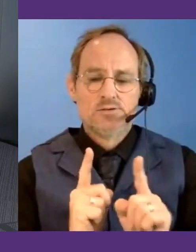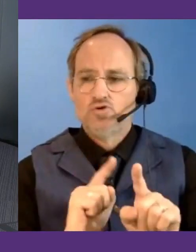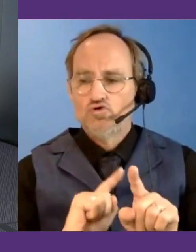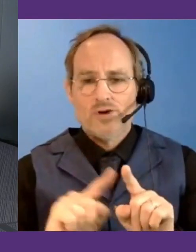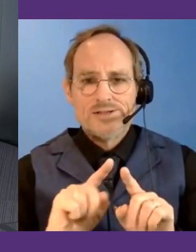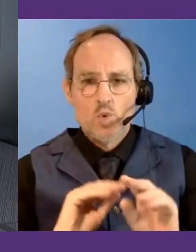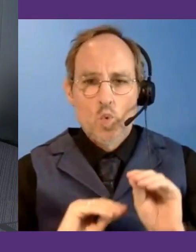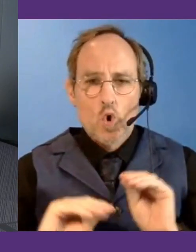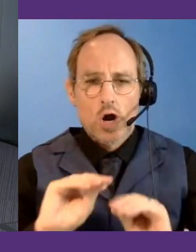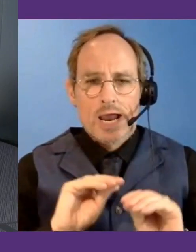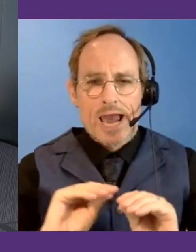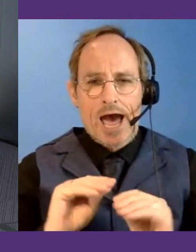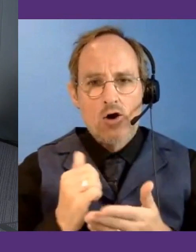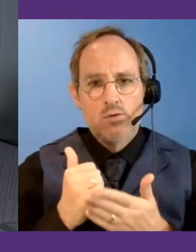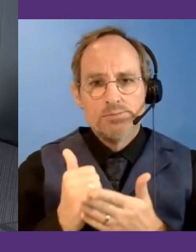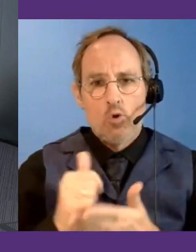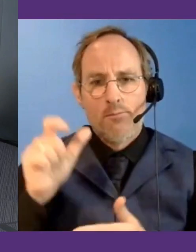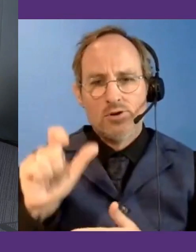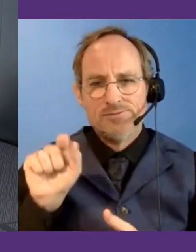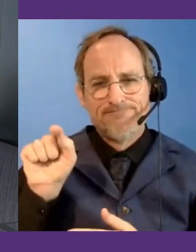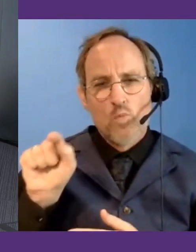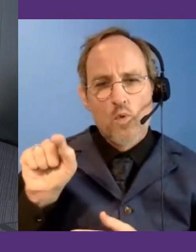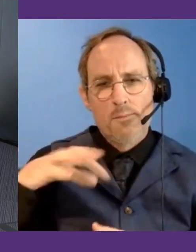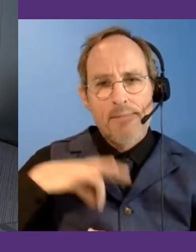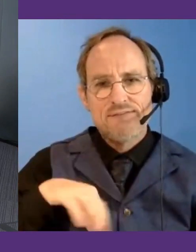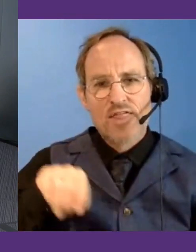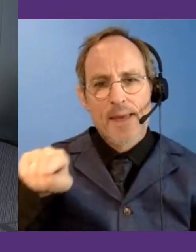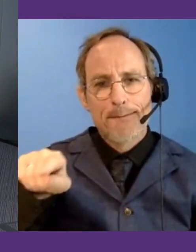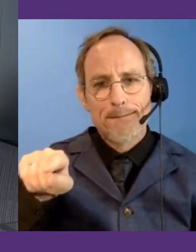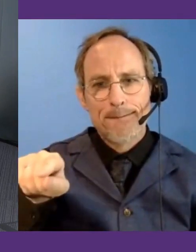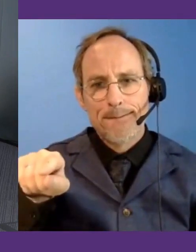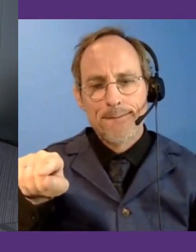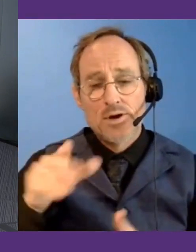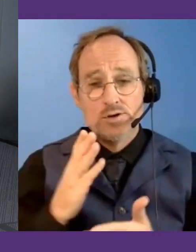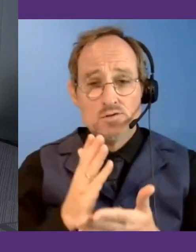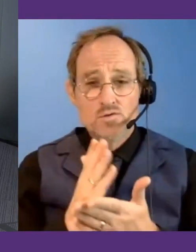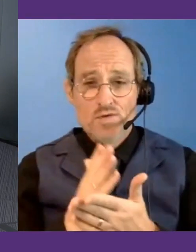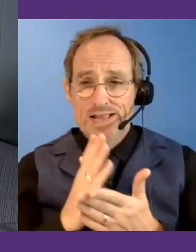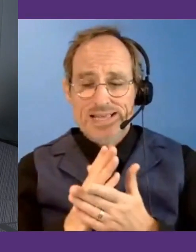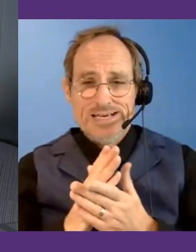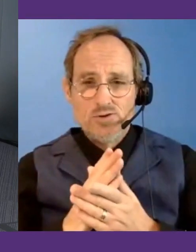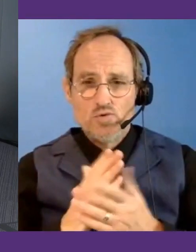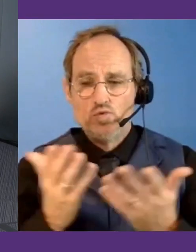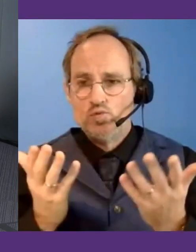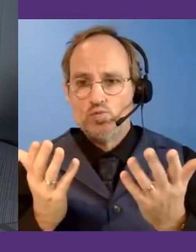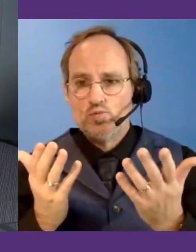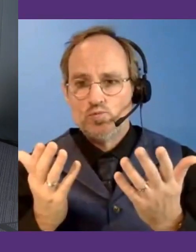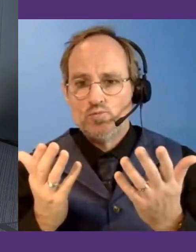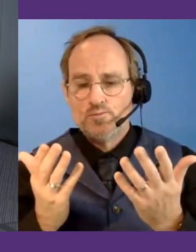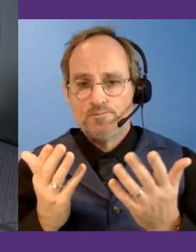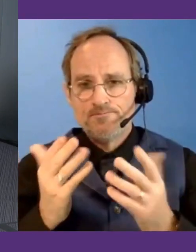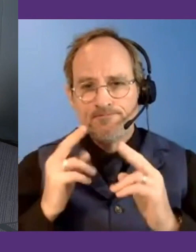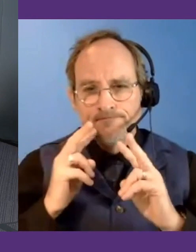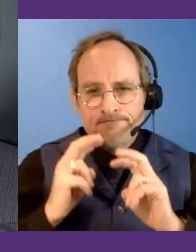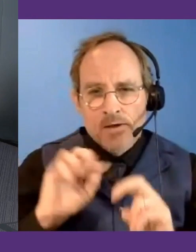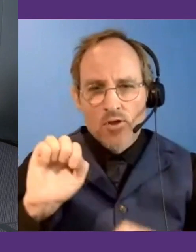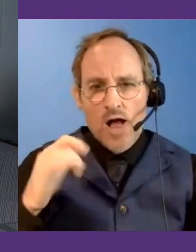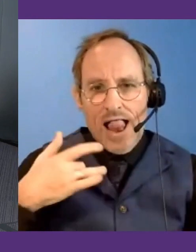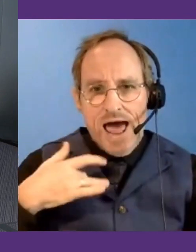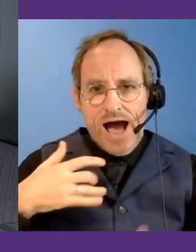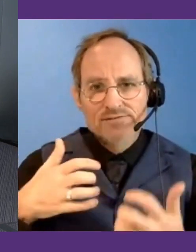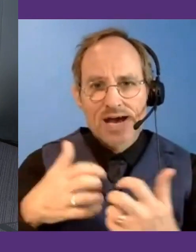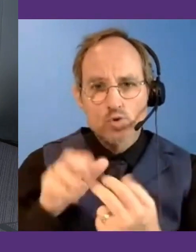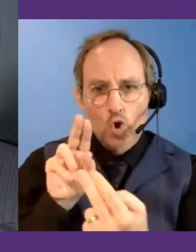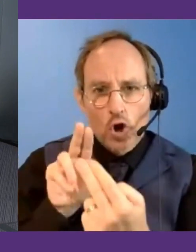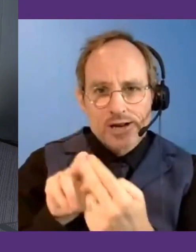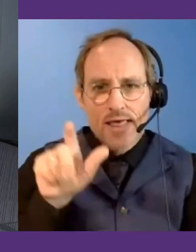trying to support. It's not a big picture thing. It's right down at the very close to looking at them and their lives and how to reach them, how to connect with them. A